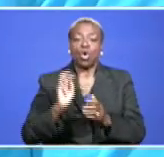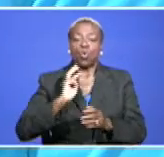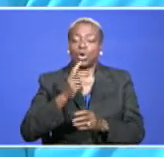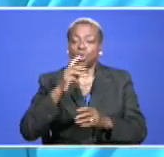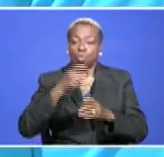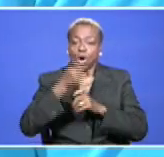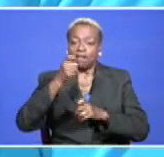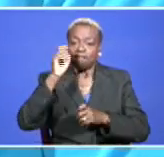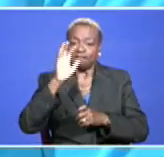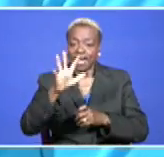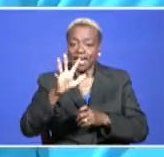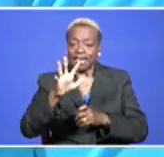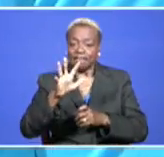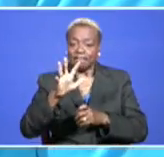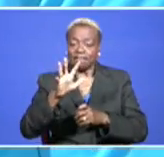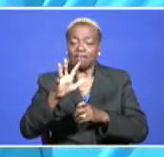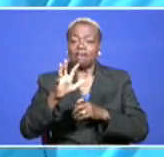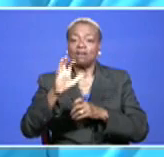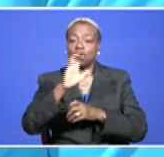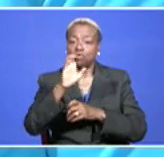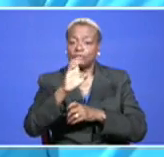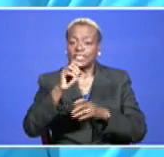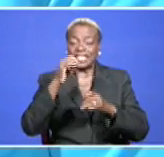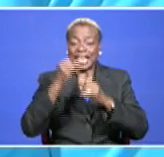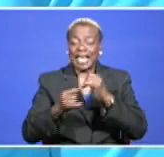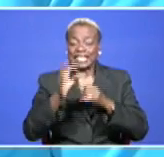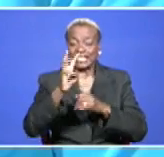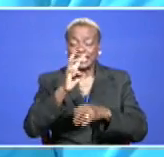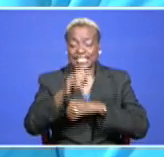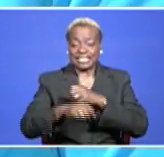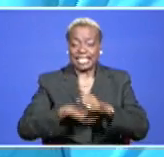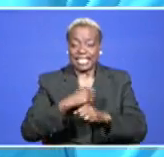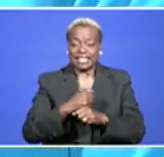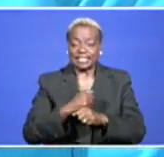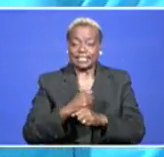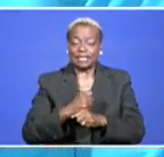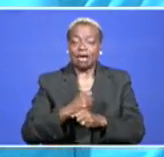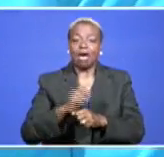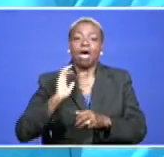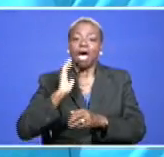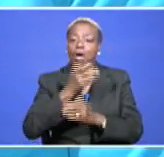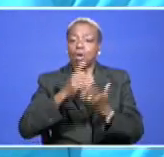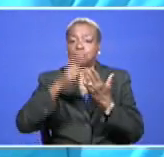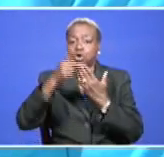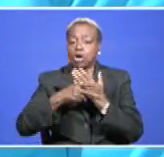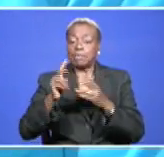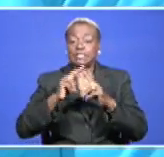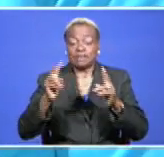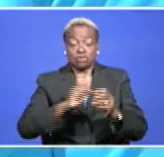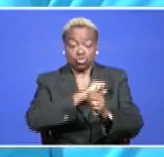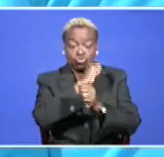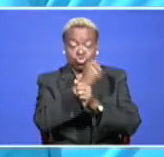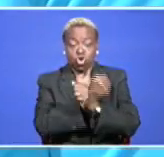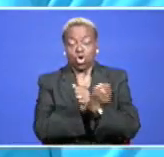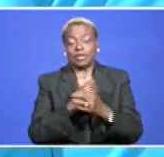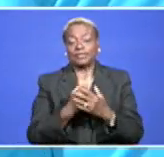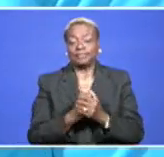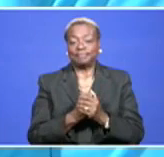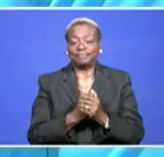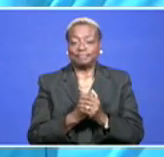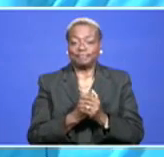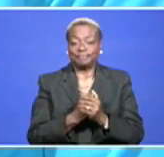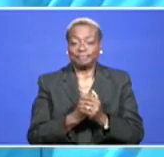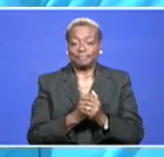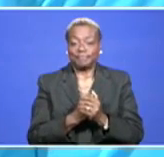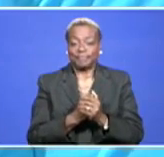6 years. No other country has done that before, and that speaks to the strength of our program and the excellent results we saw here tonight. You mentioned the tough task that